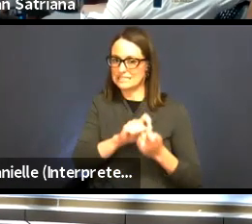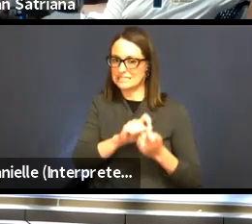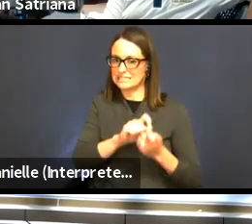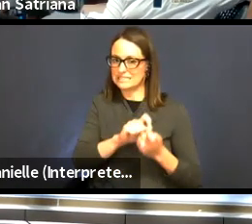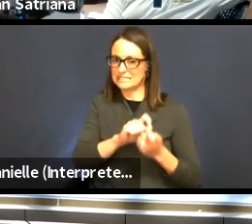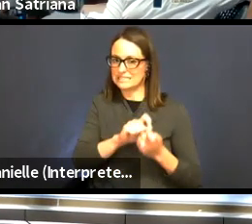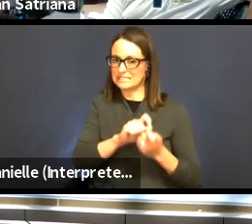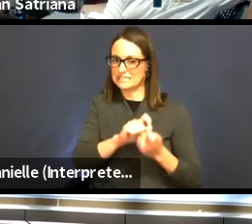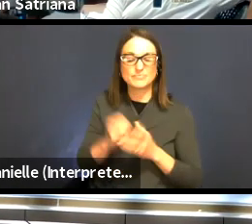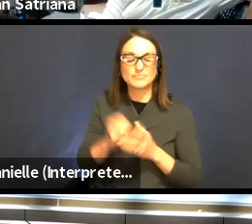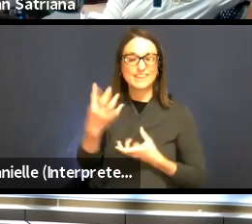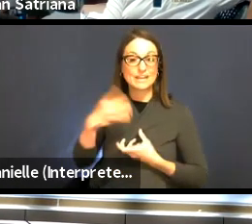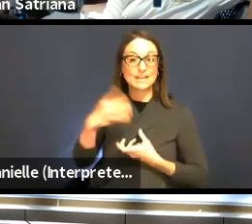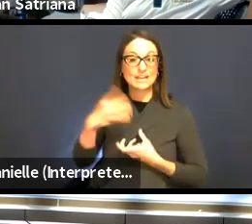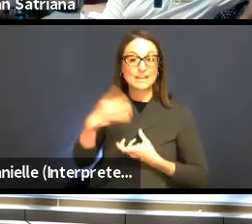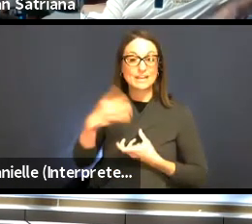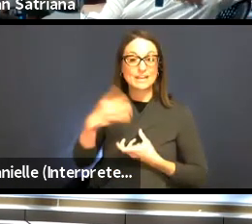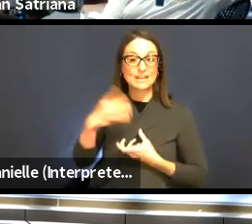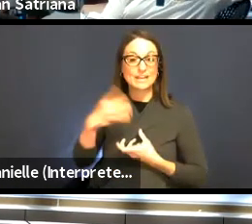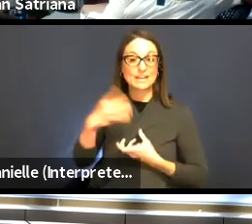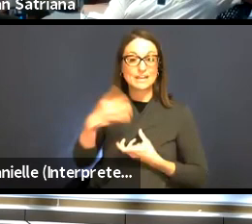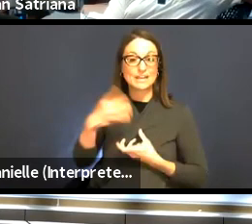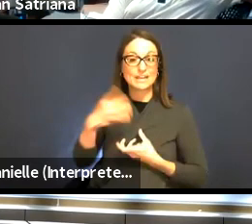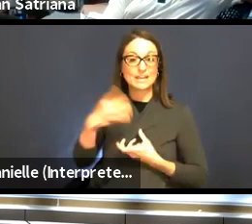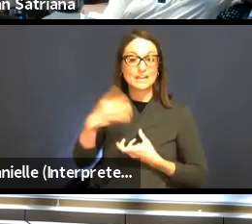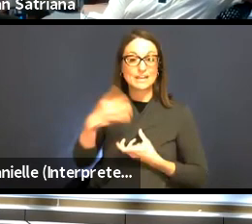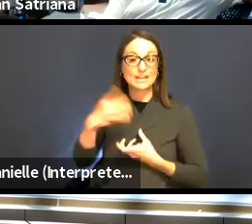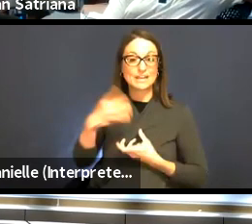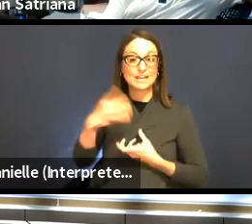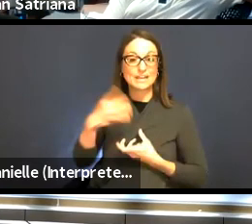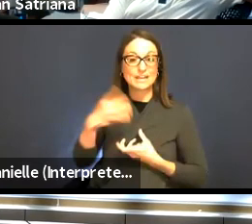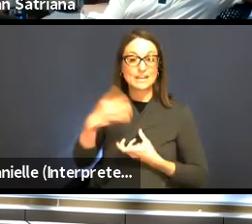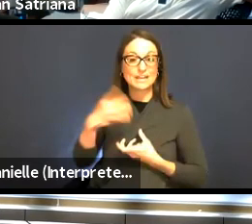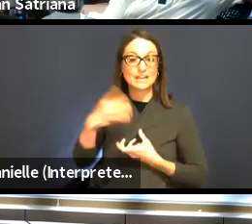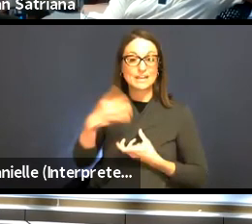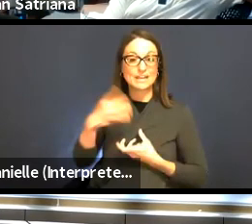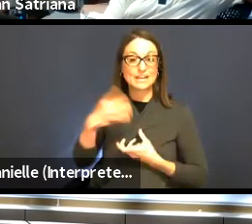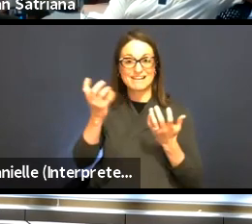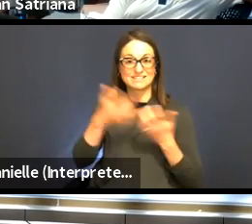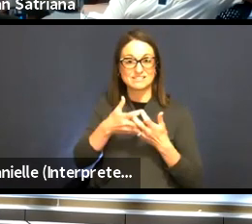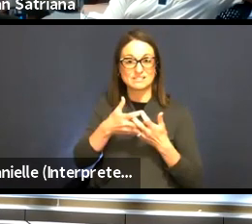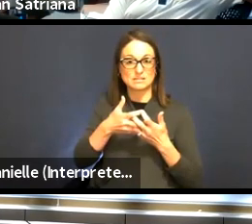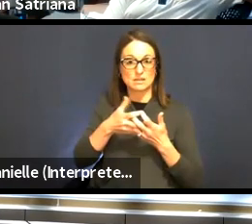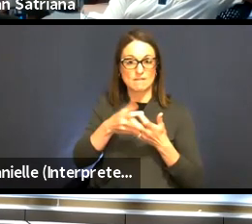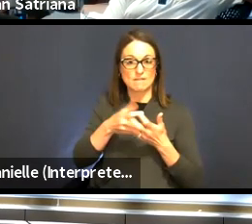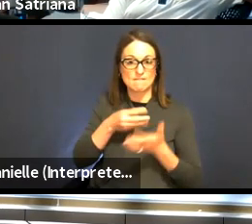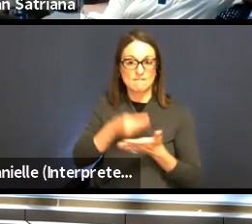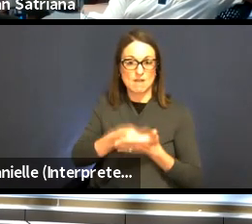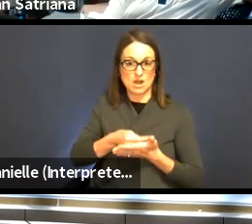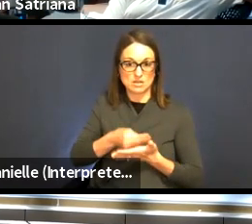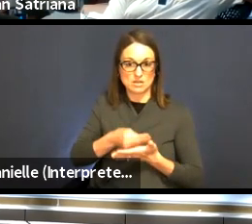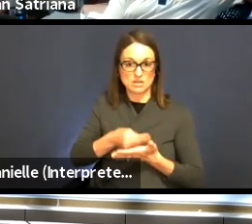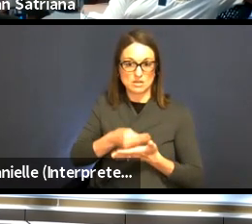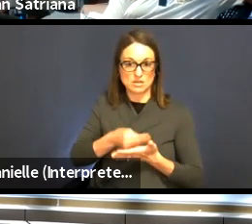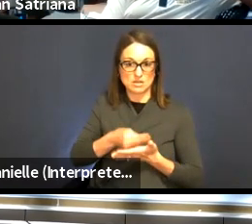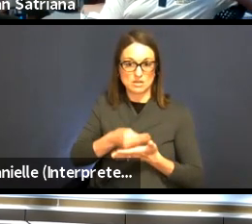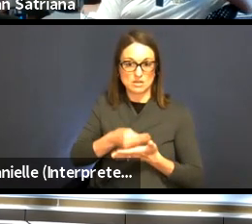about $500,000 in grant match funds. It